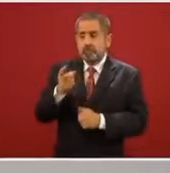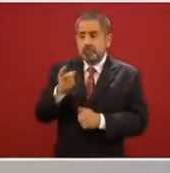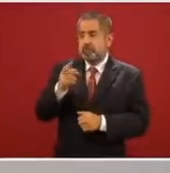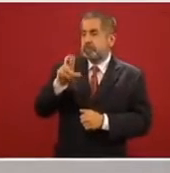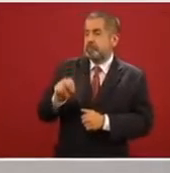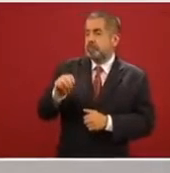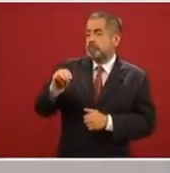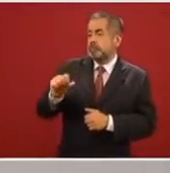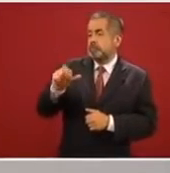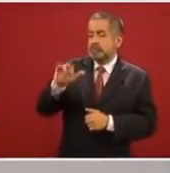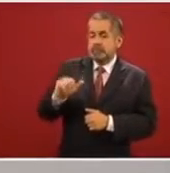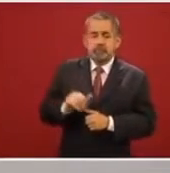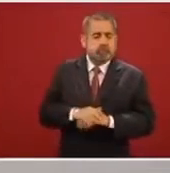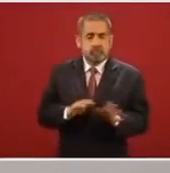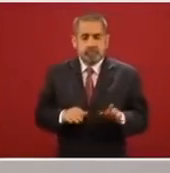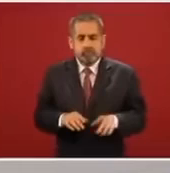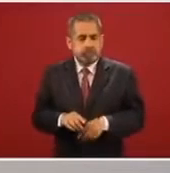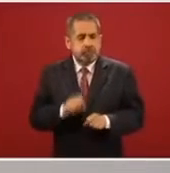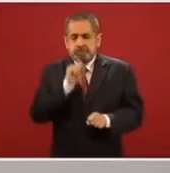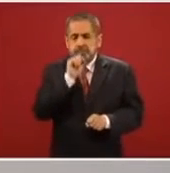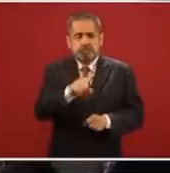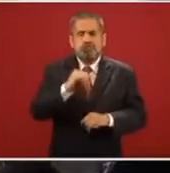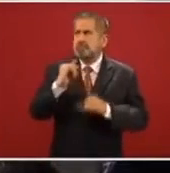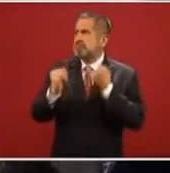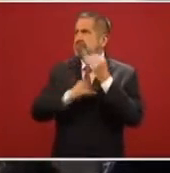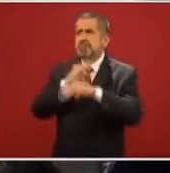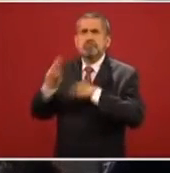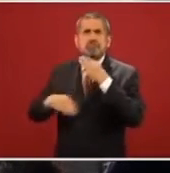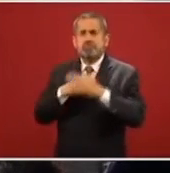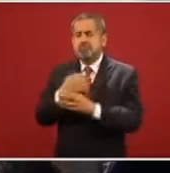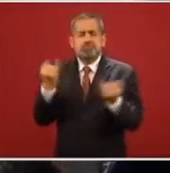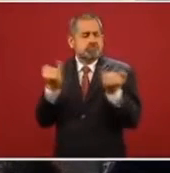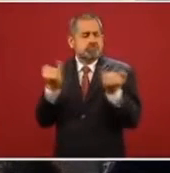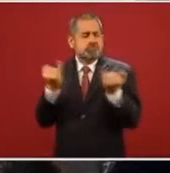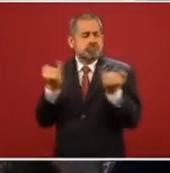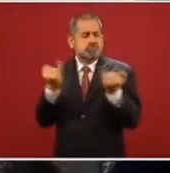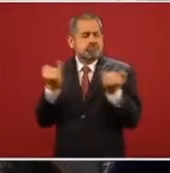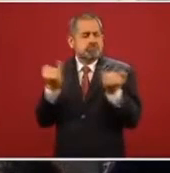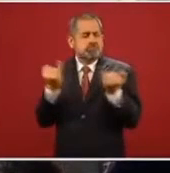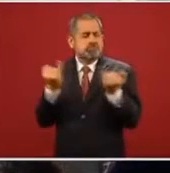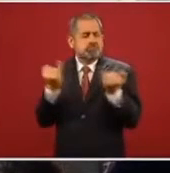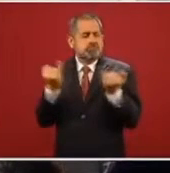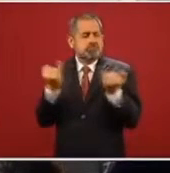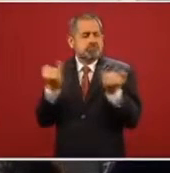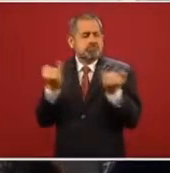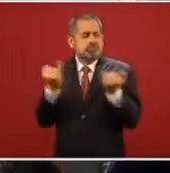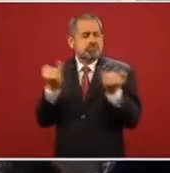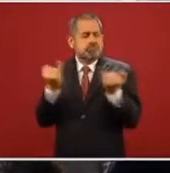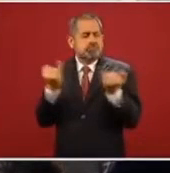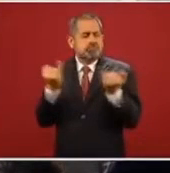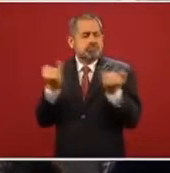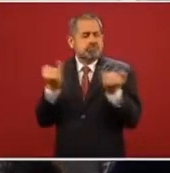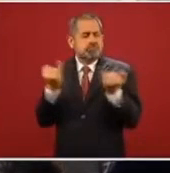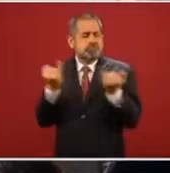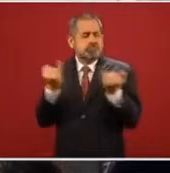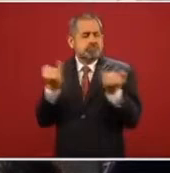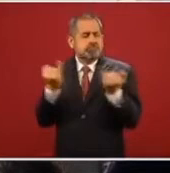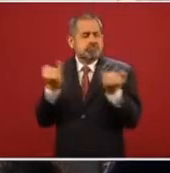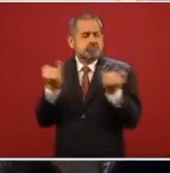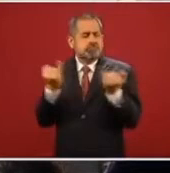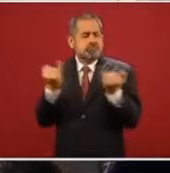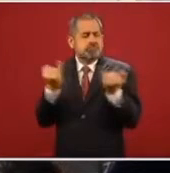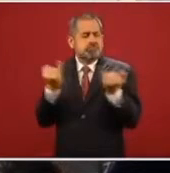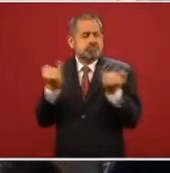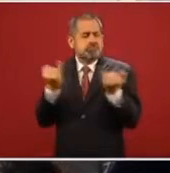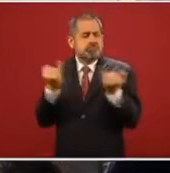Kerkhove, fue las mismas que para todo el mundo. Las mismas que para todo el mundo. was the same as for the rest of the